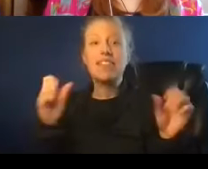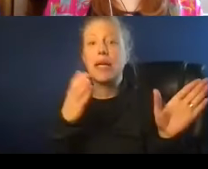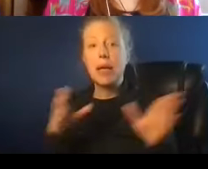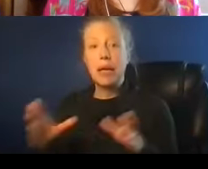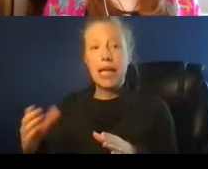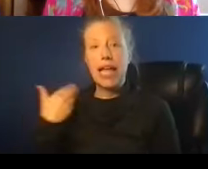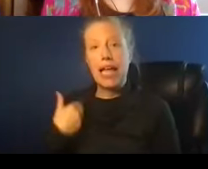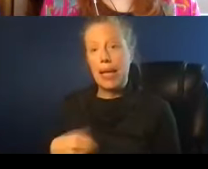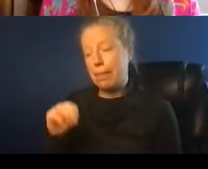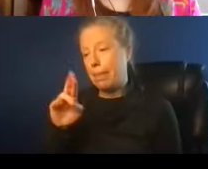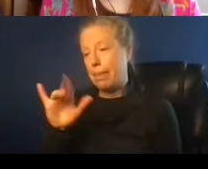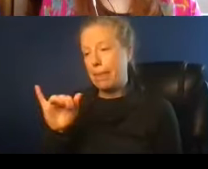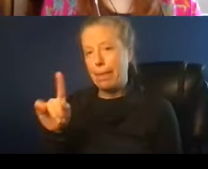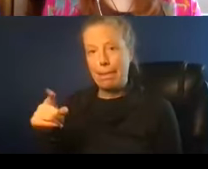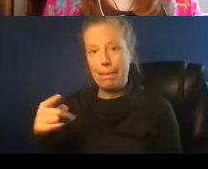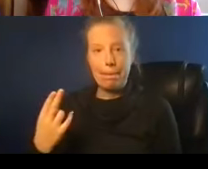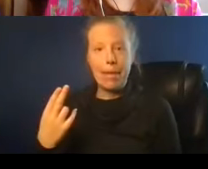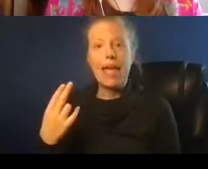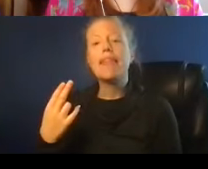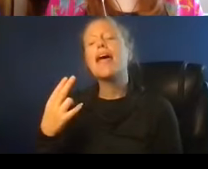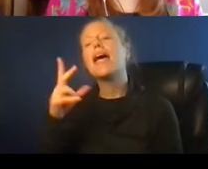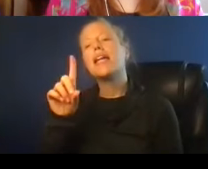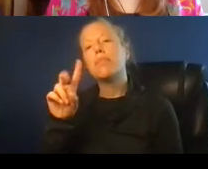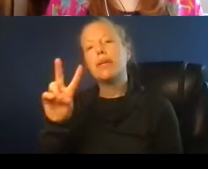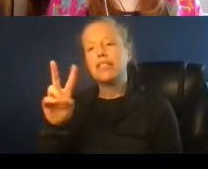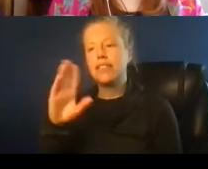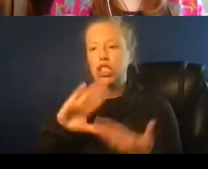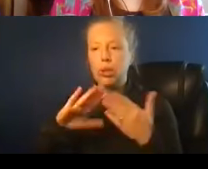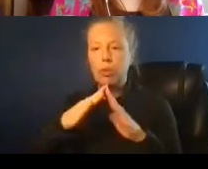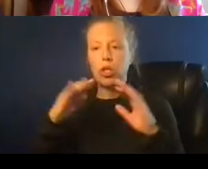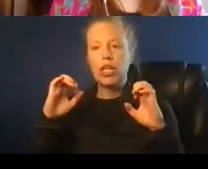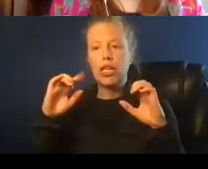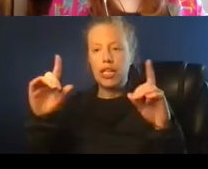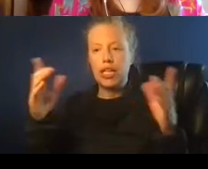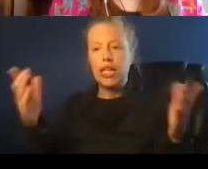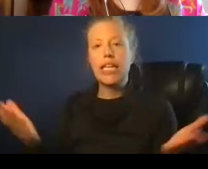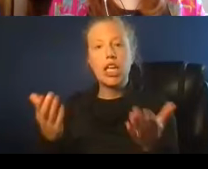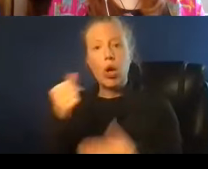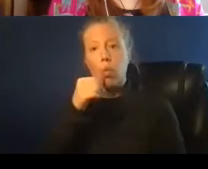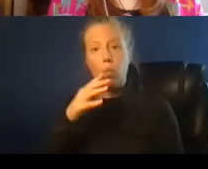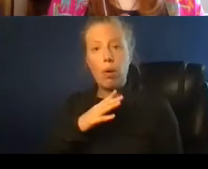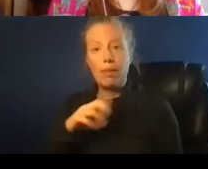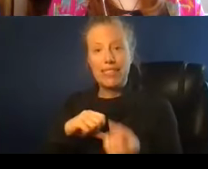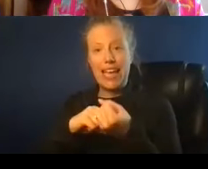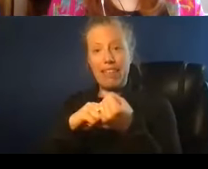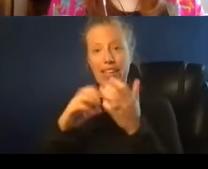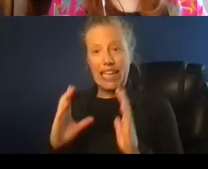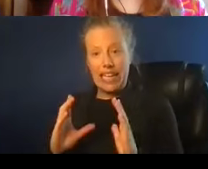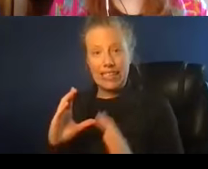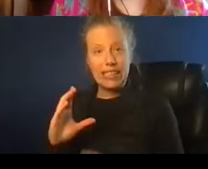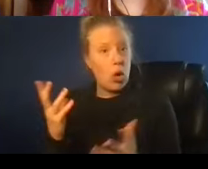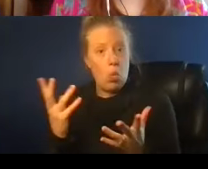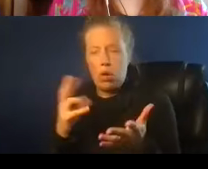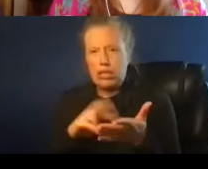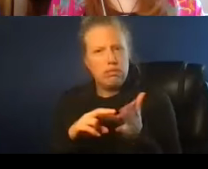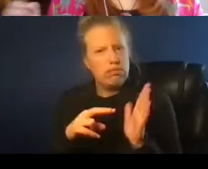her pronouns, and I'm the domestic violence community educator at Women's Advocates. What is Women's Advocates,